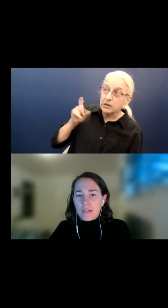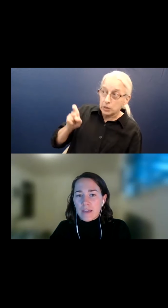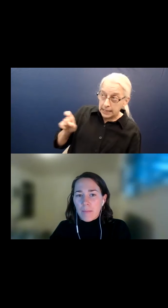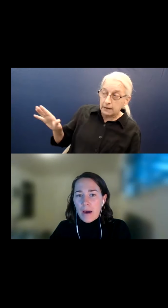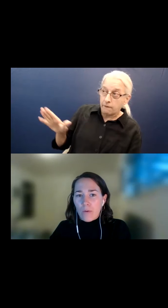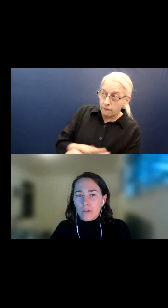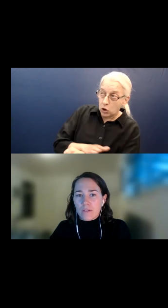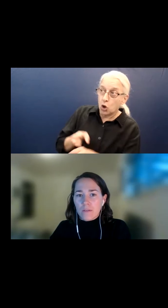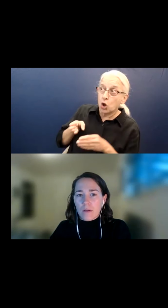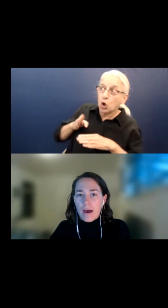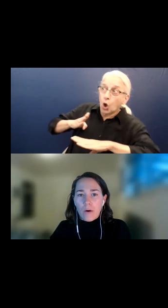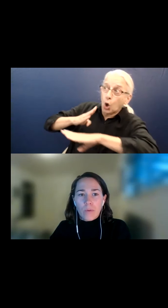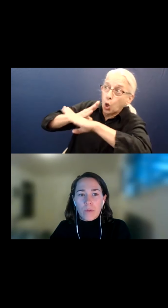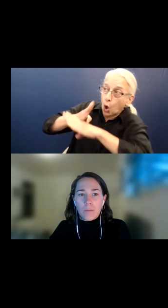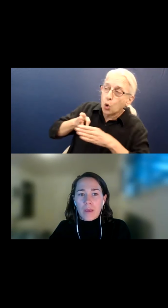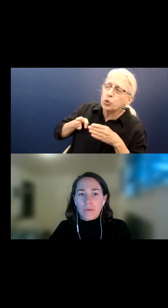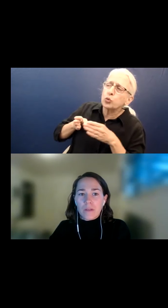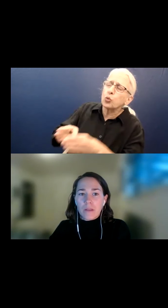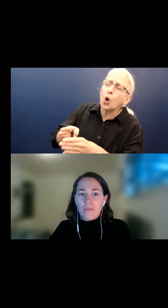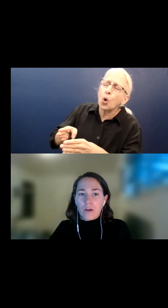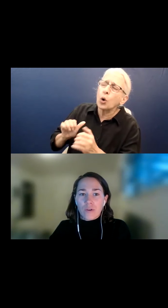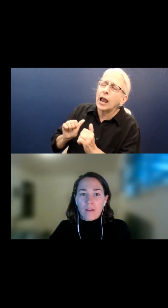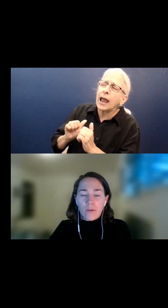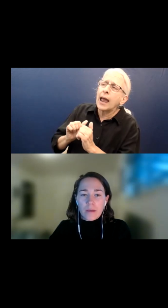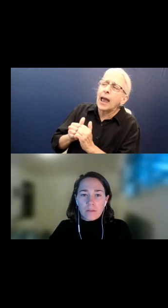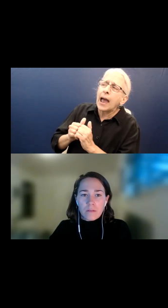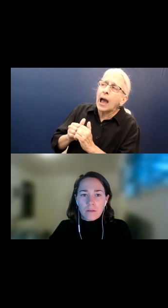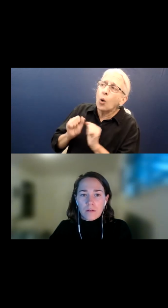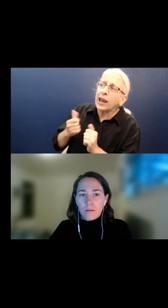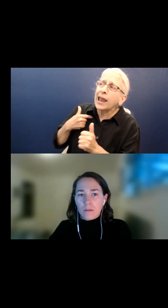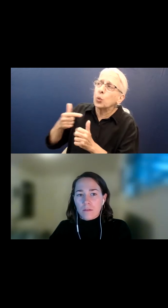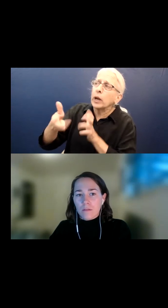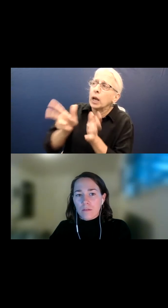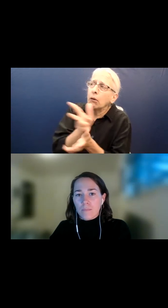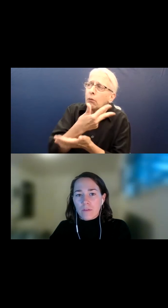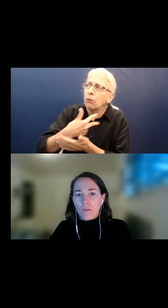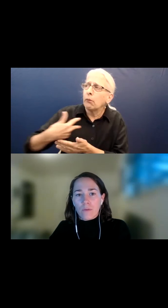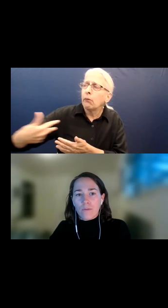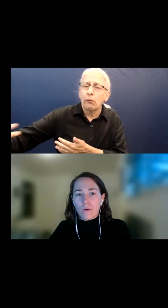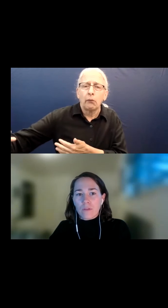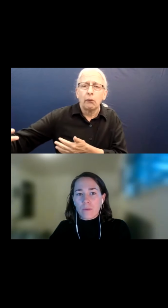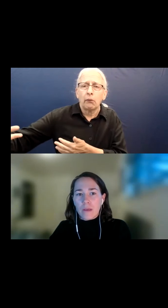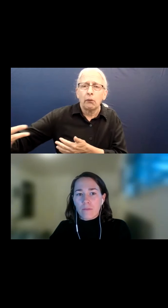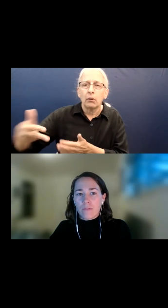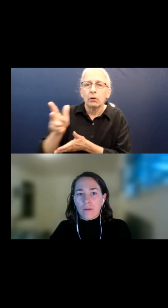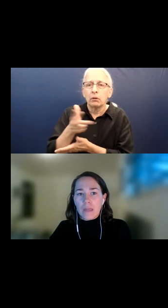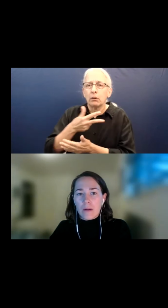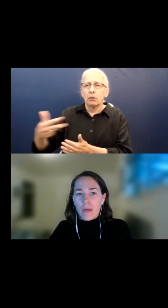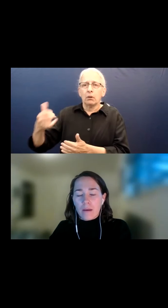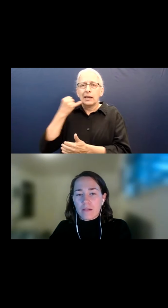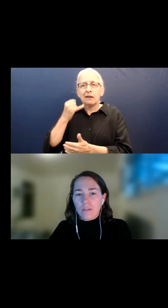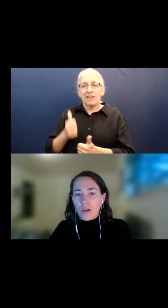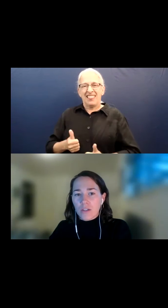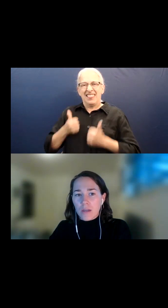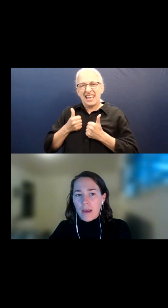during daytime hours, how will we be able to leave our driveways? So for folks who live near